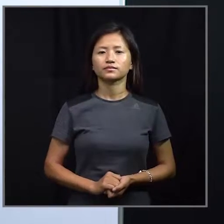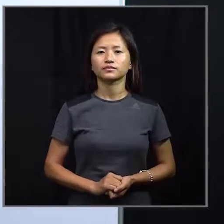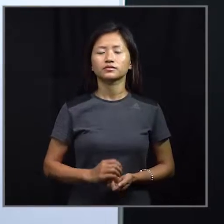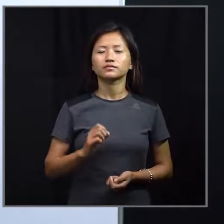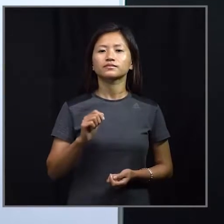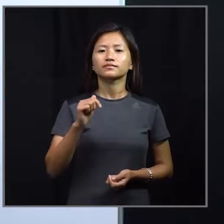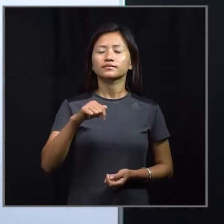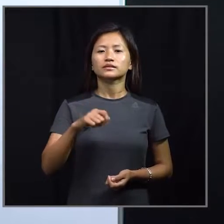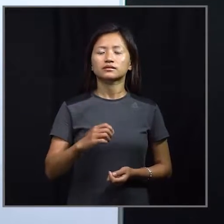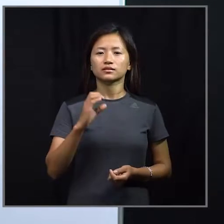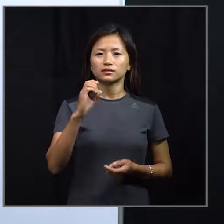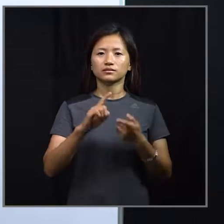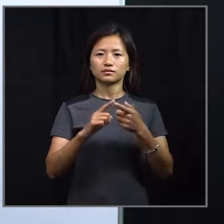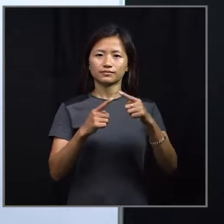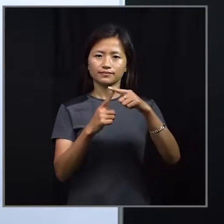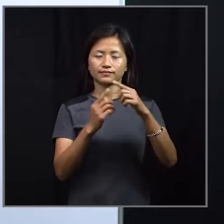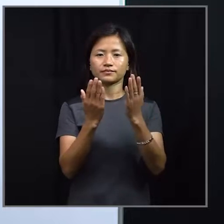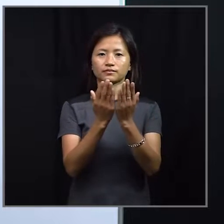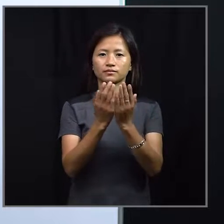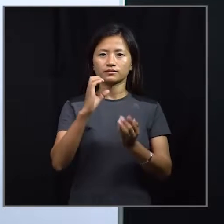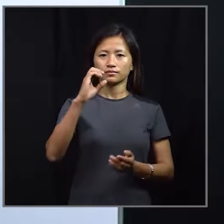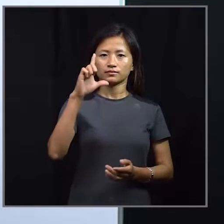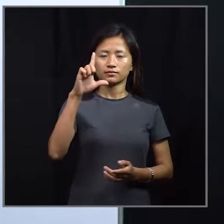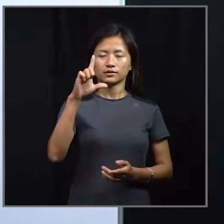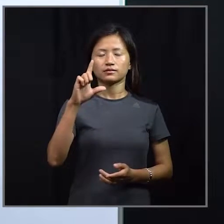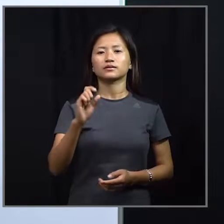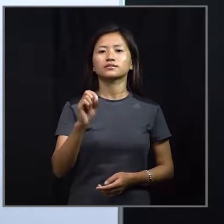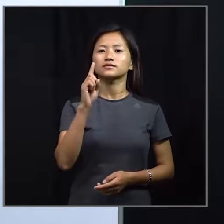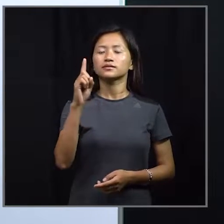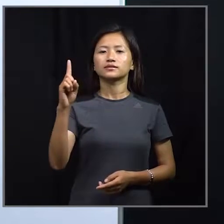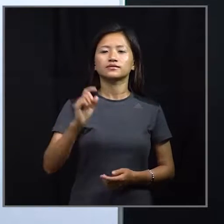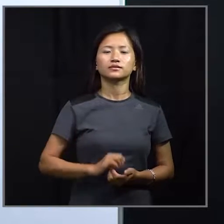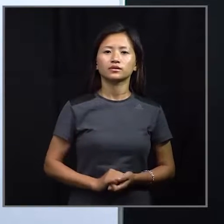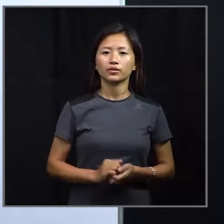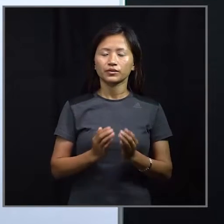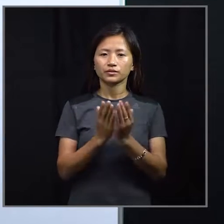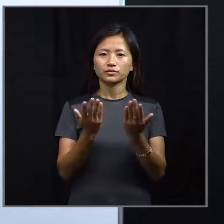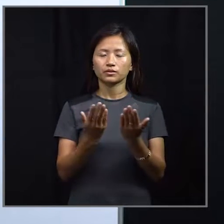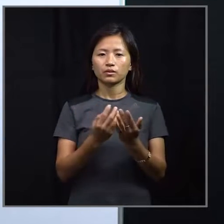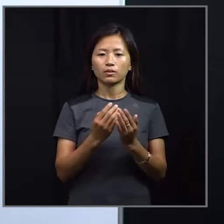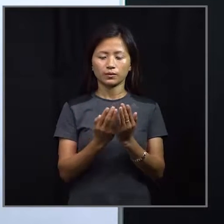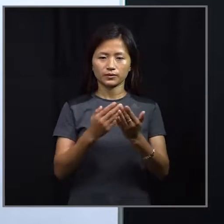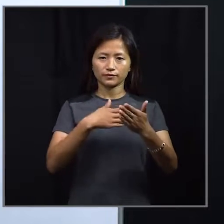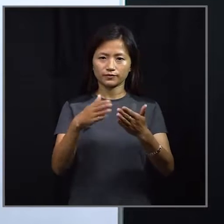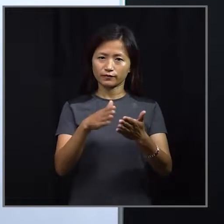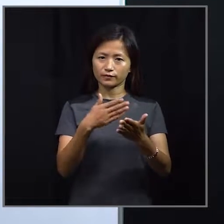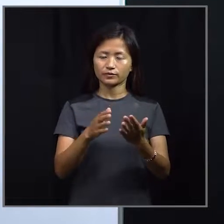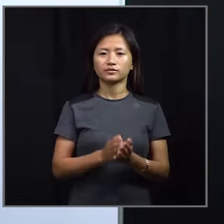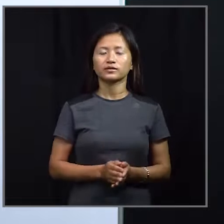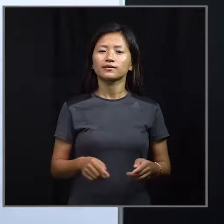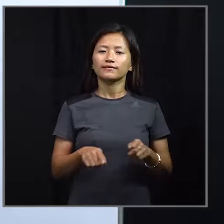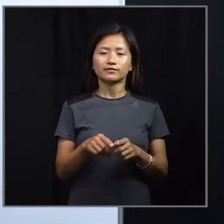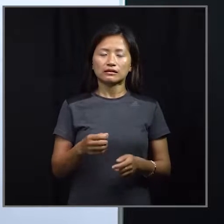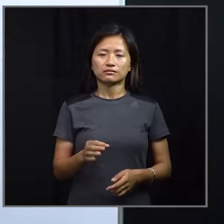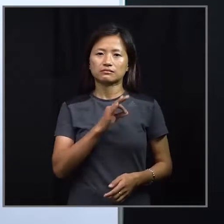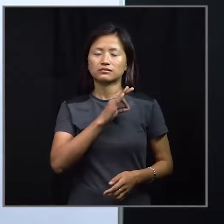your economics textbook in class 11. See, it's very pretty, and when you open and flip, it's very interesting as well. So